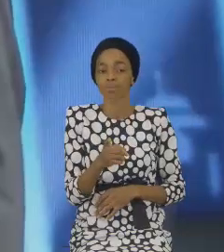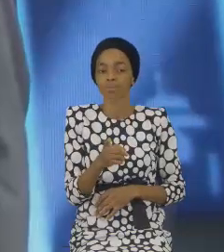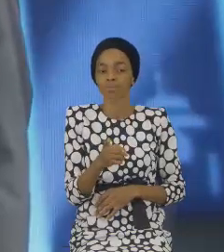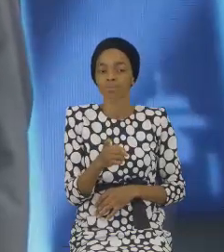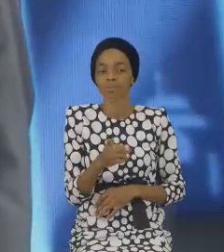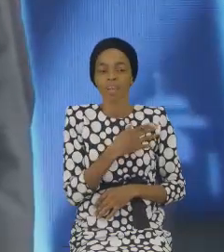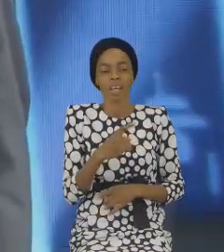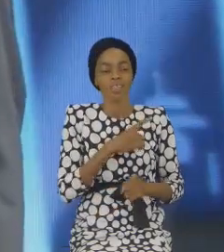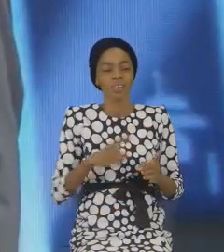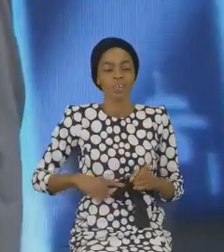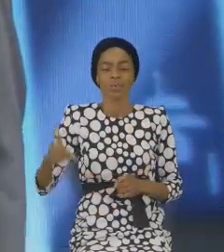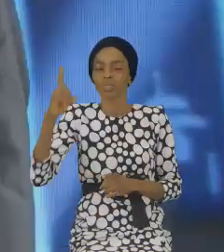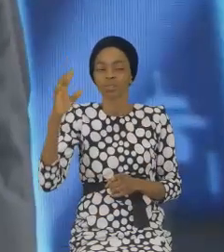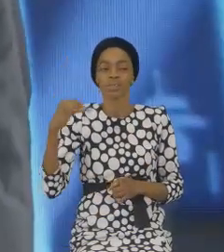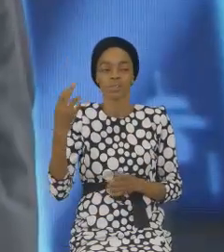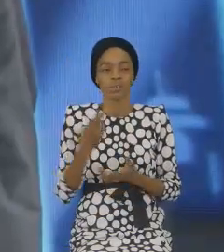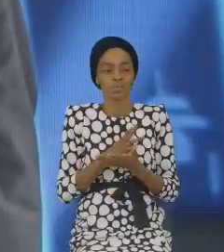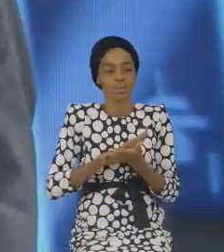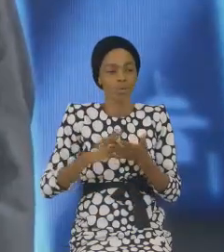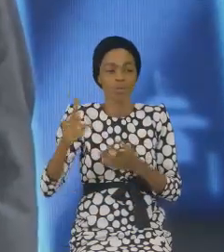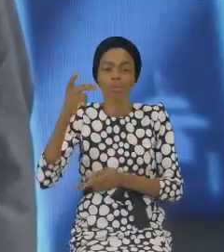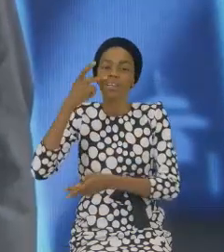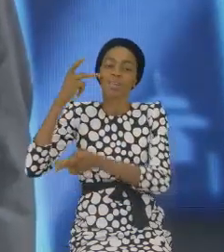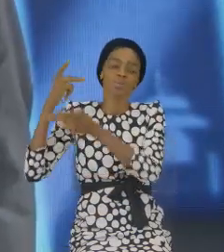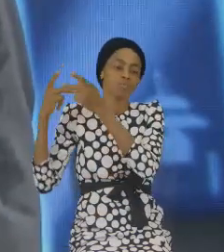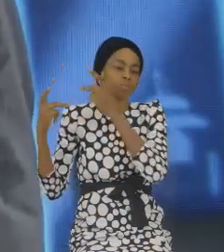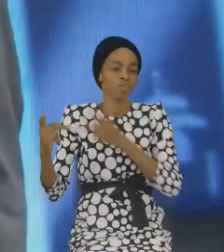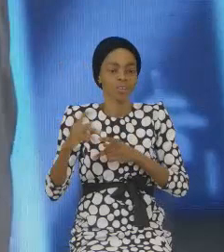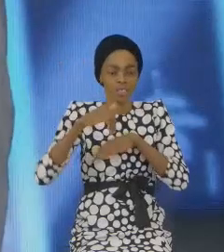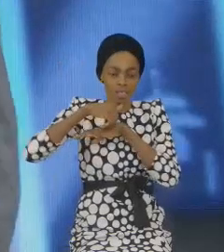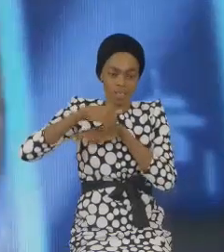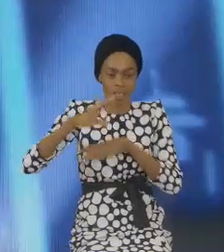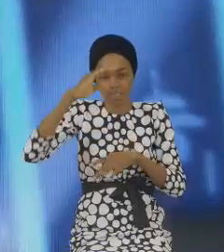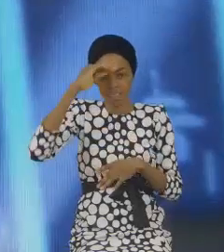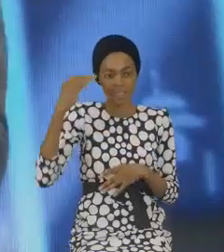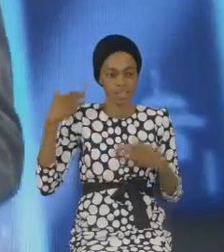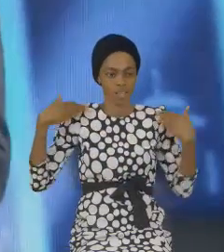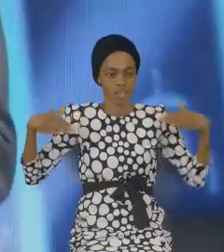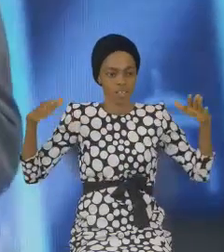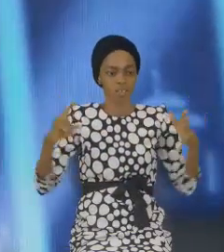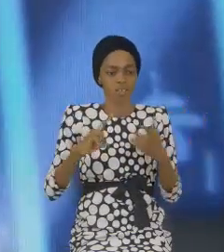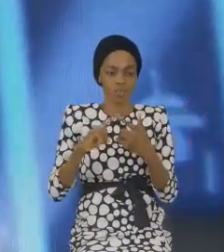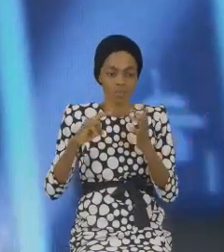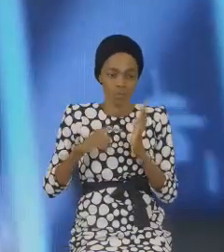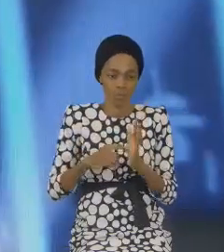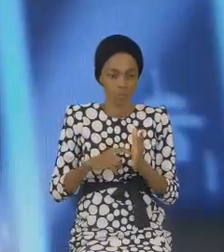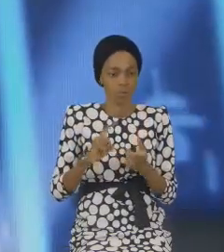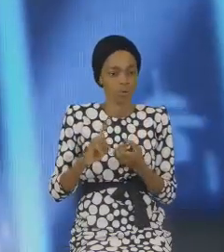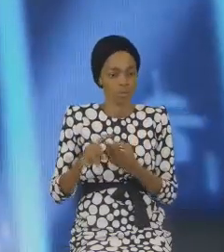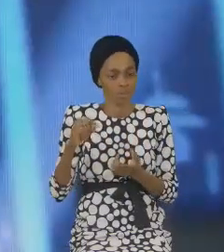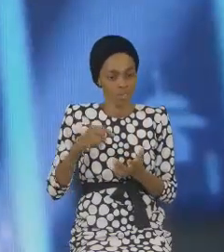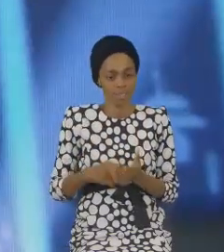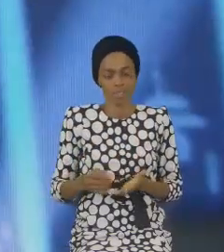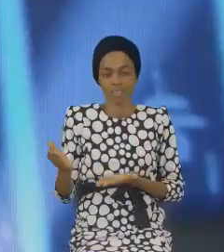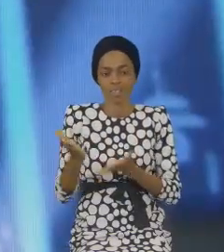are faithful and true. And the Lord God, the holy, and the holy prophet sent his angel to show unto